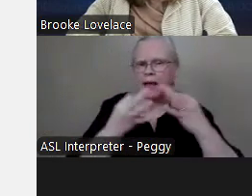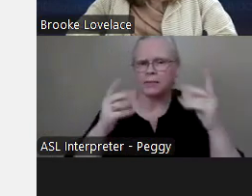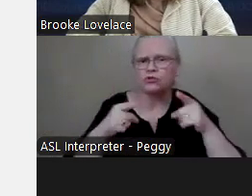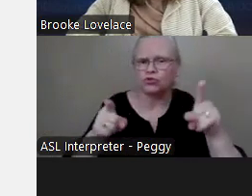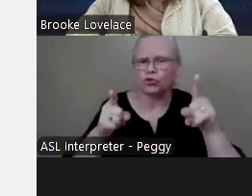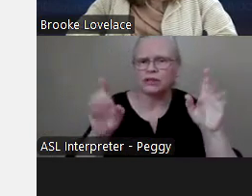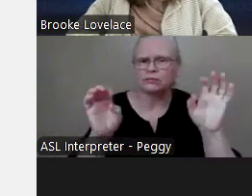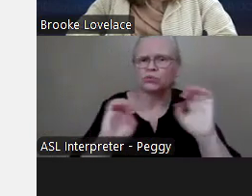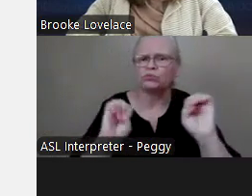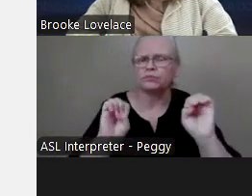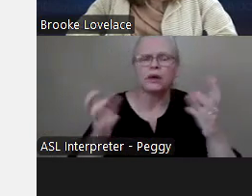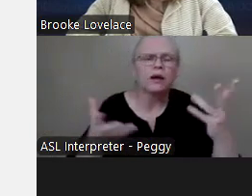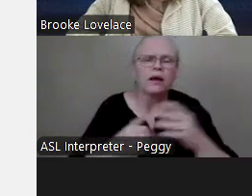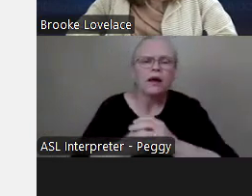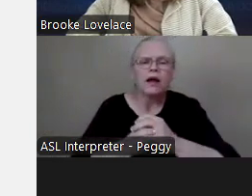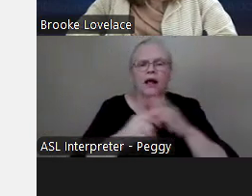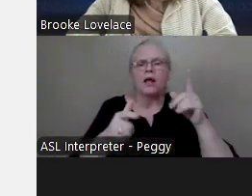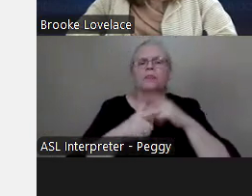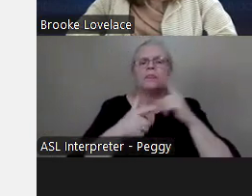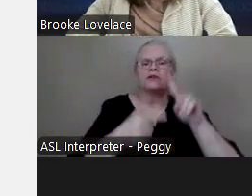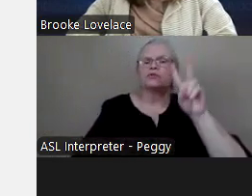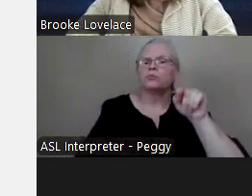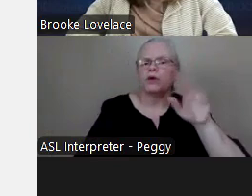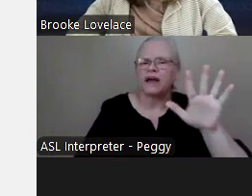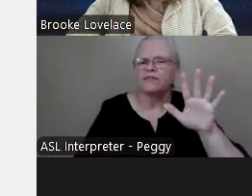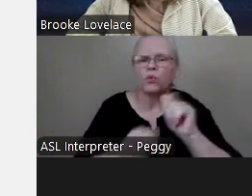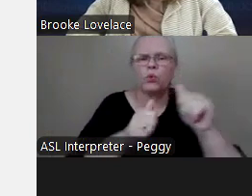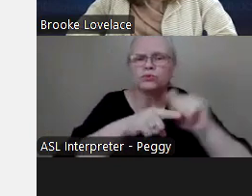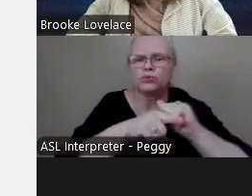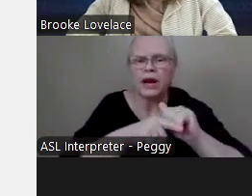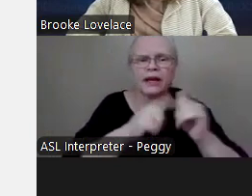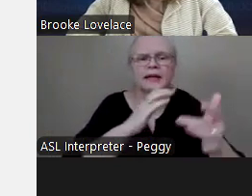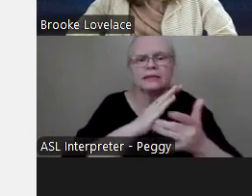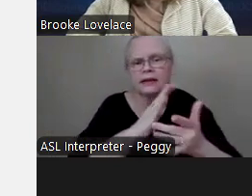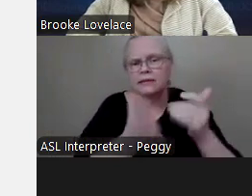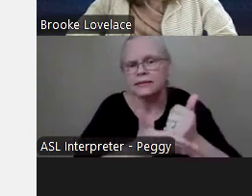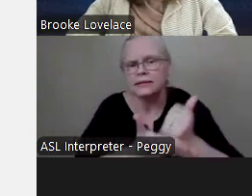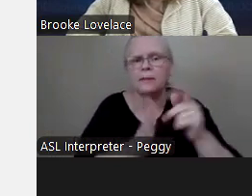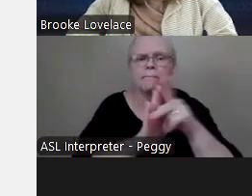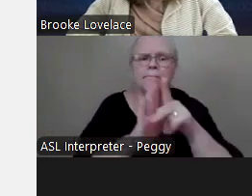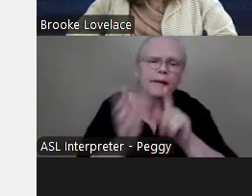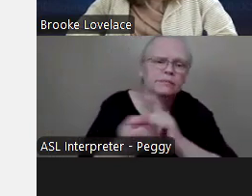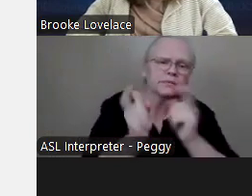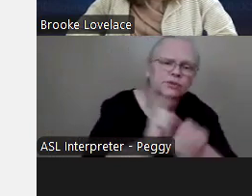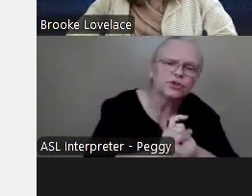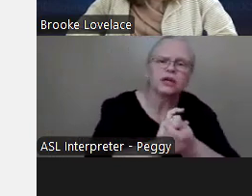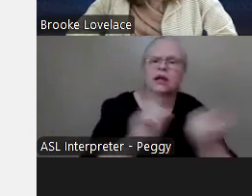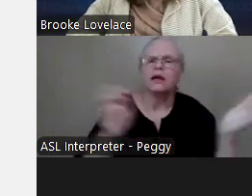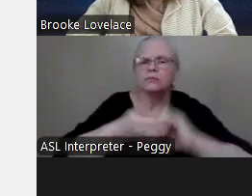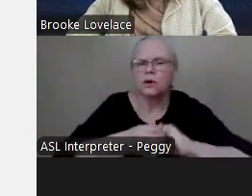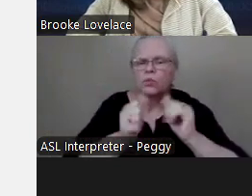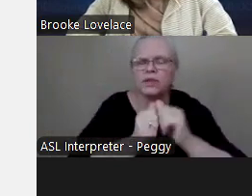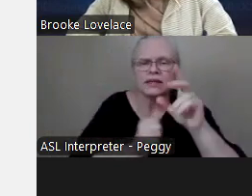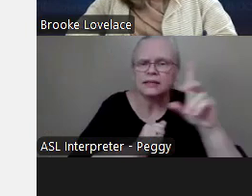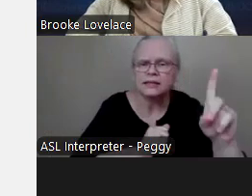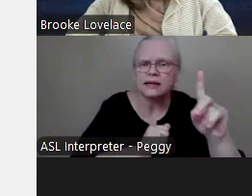objective 2.5, through training, policy change, technical assistance, and resources, the DD Council will support and collaborate with the DD network,